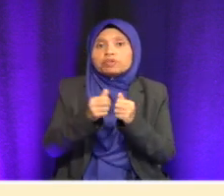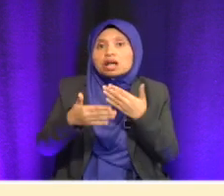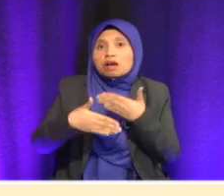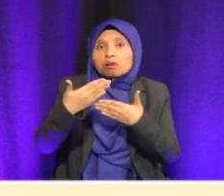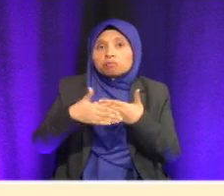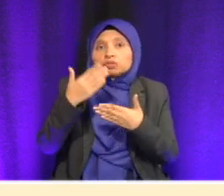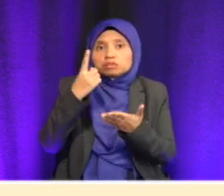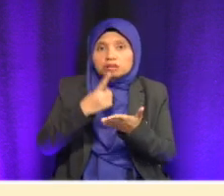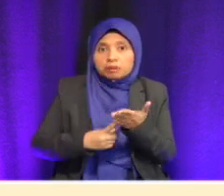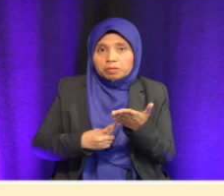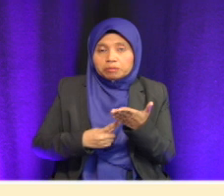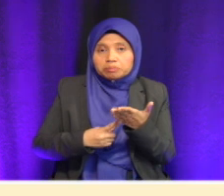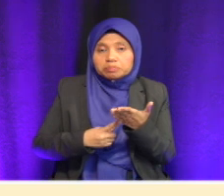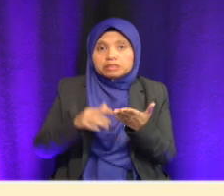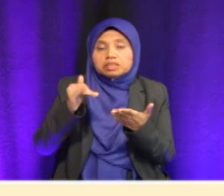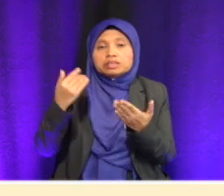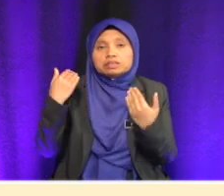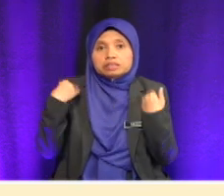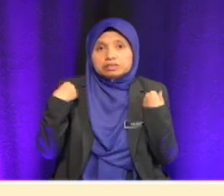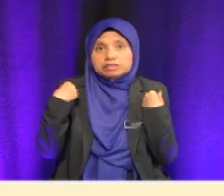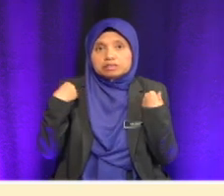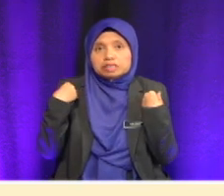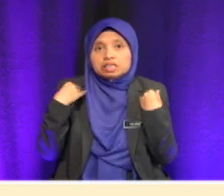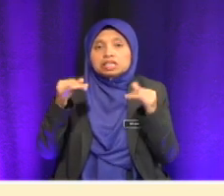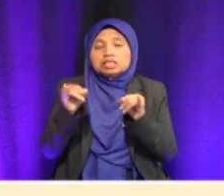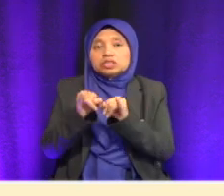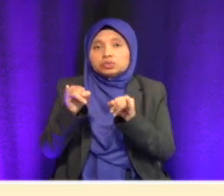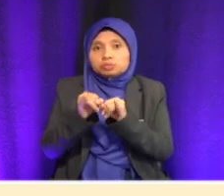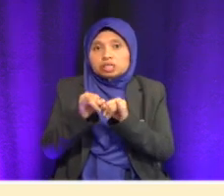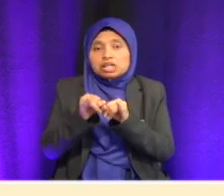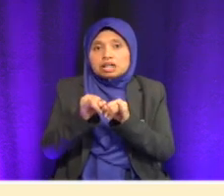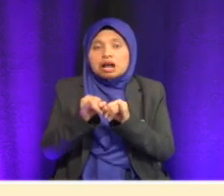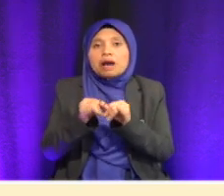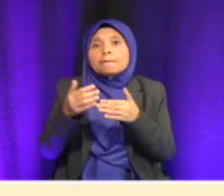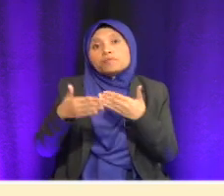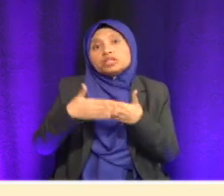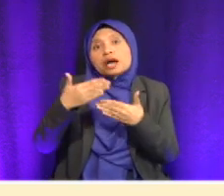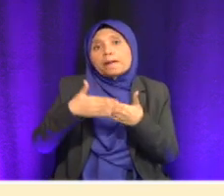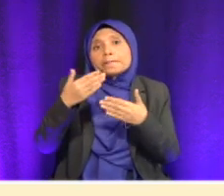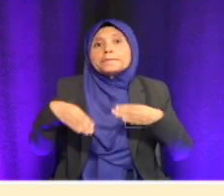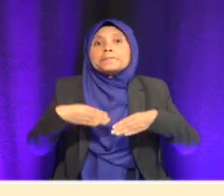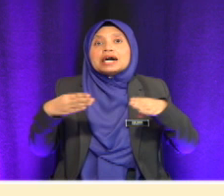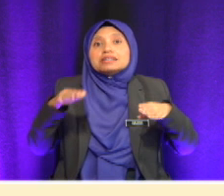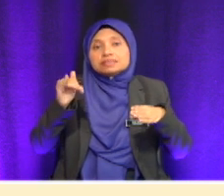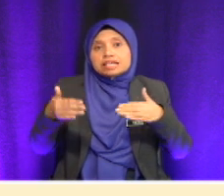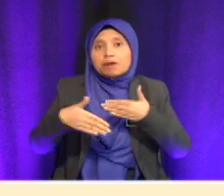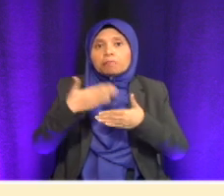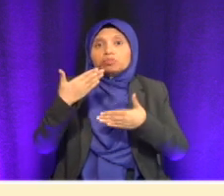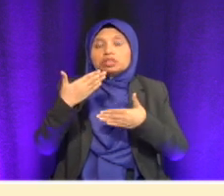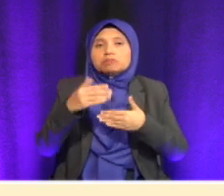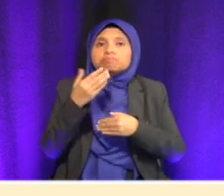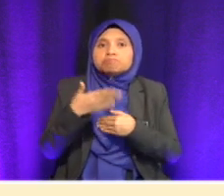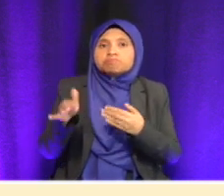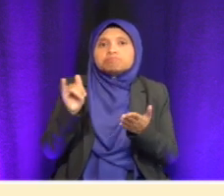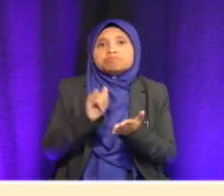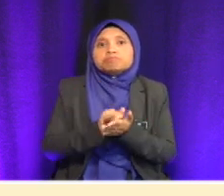what is being delivered. Okay. Okay, and they also use simple language for advertisement. All right, next. For